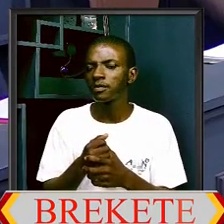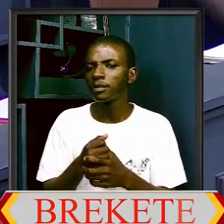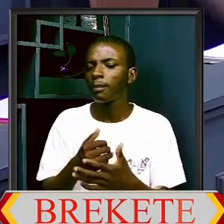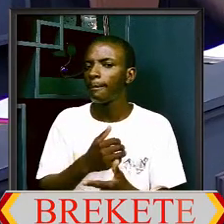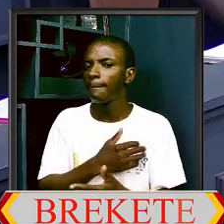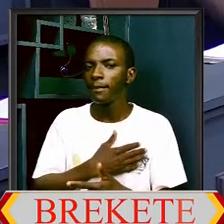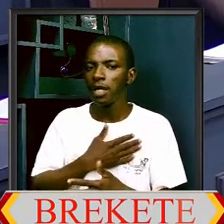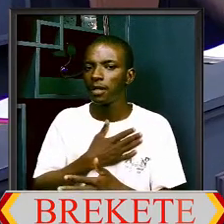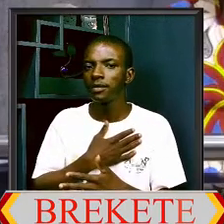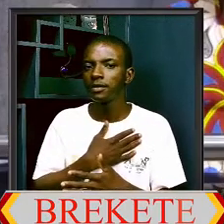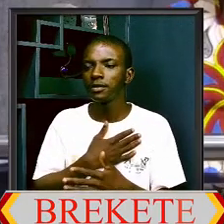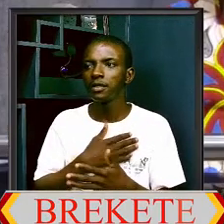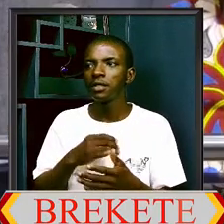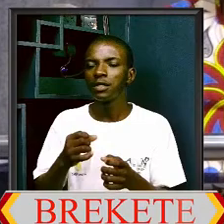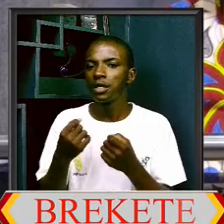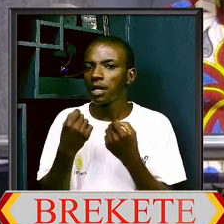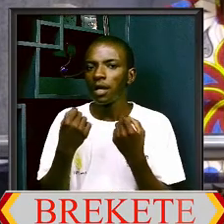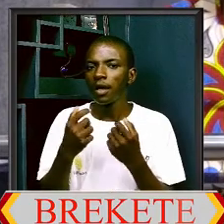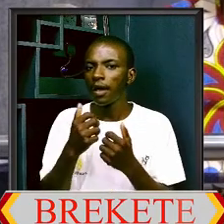so please